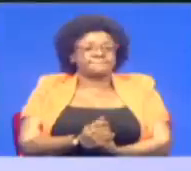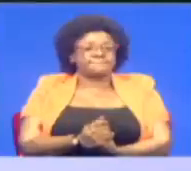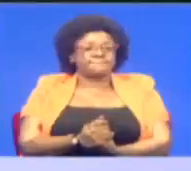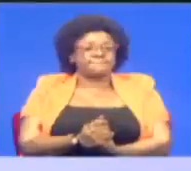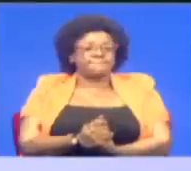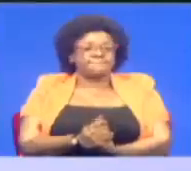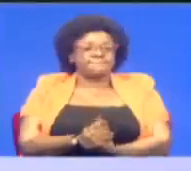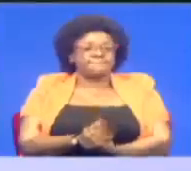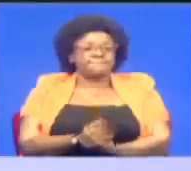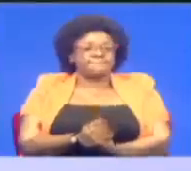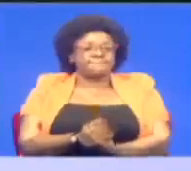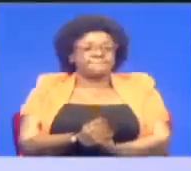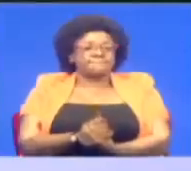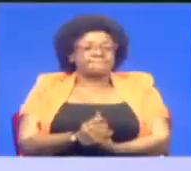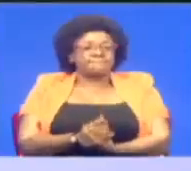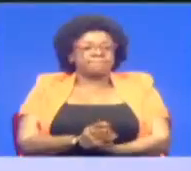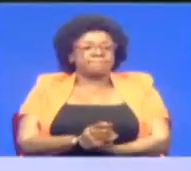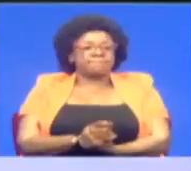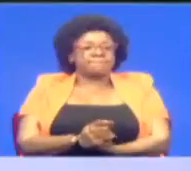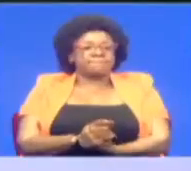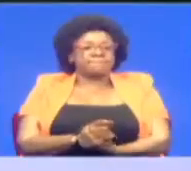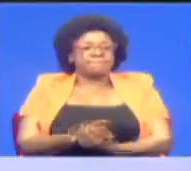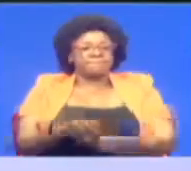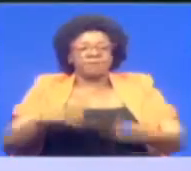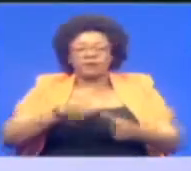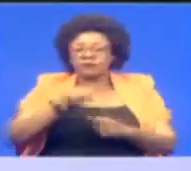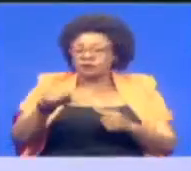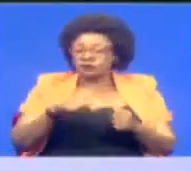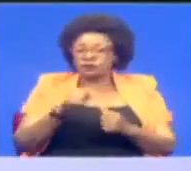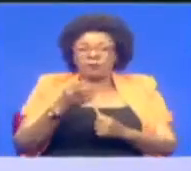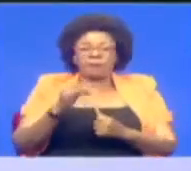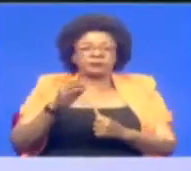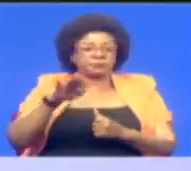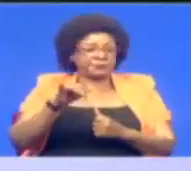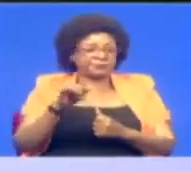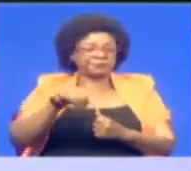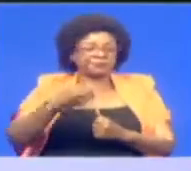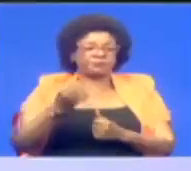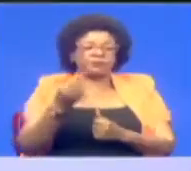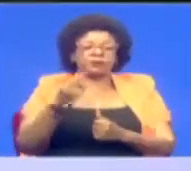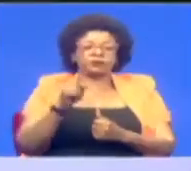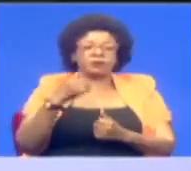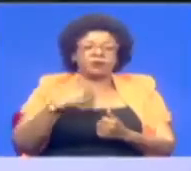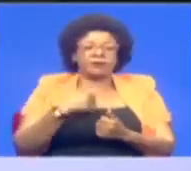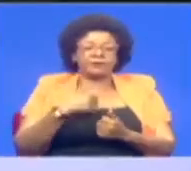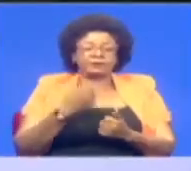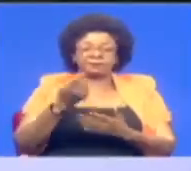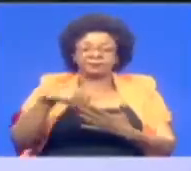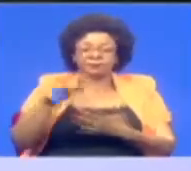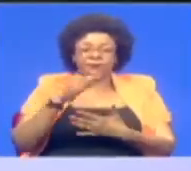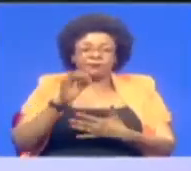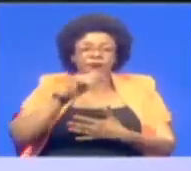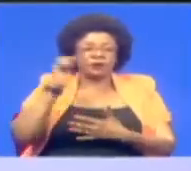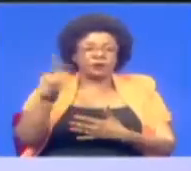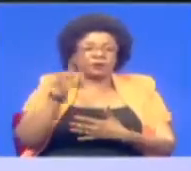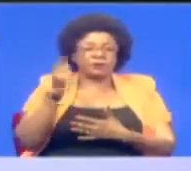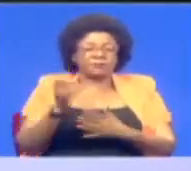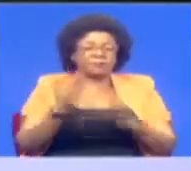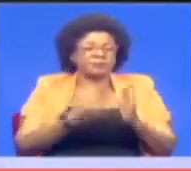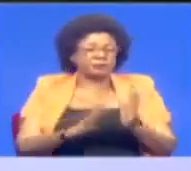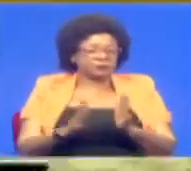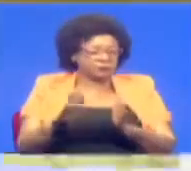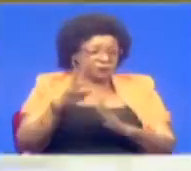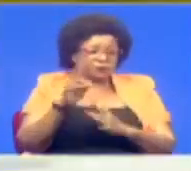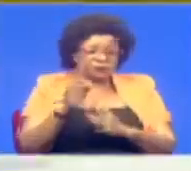Good to go. Federation of International Automobiles John Todd has given a stamp of approval for Kenya's preparations for